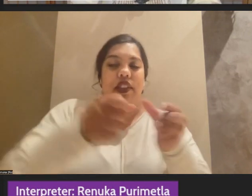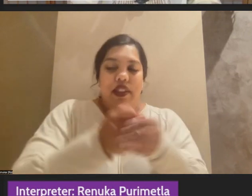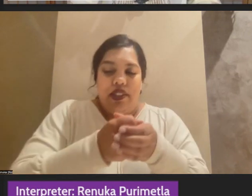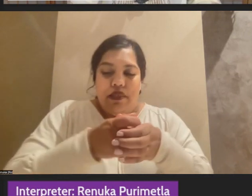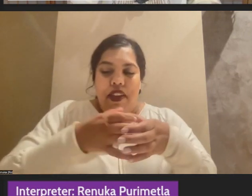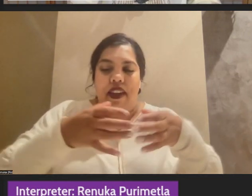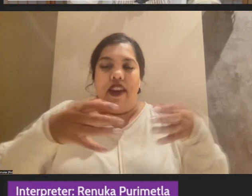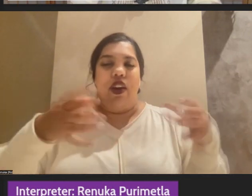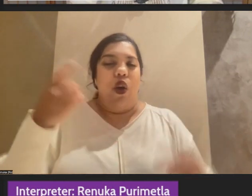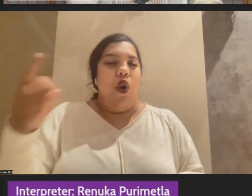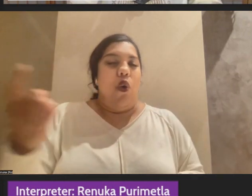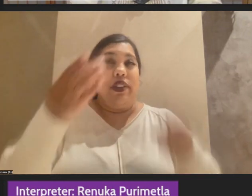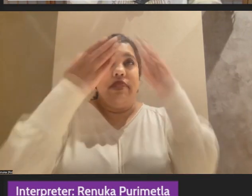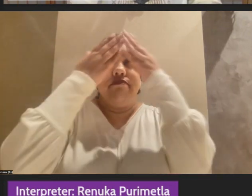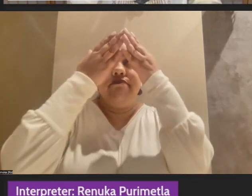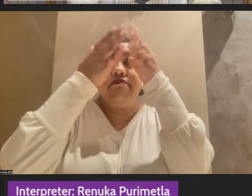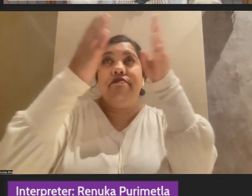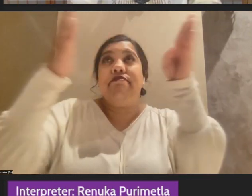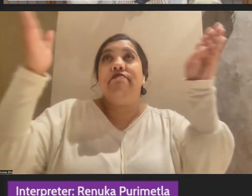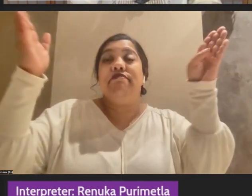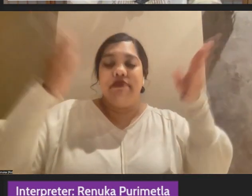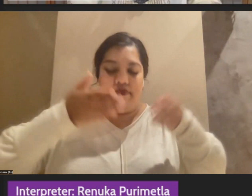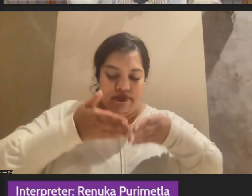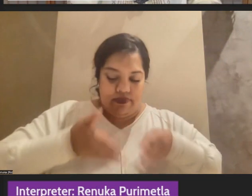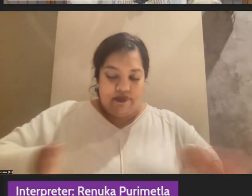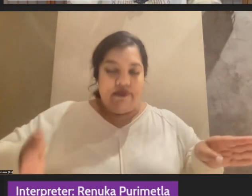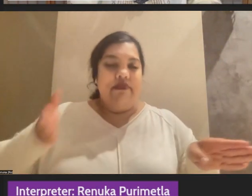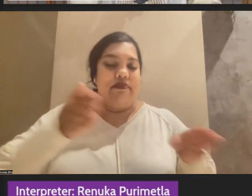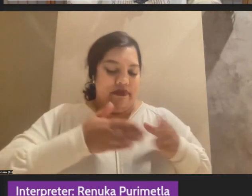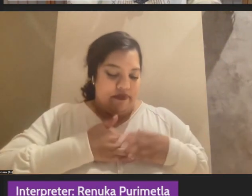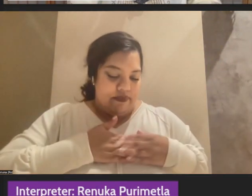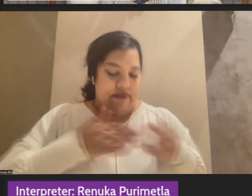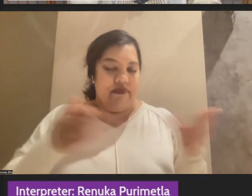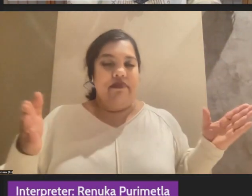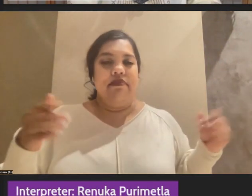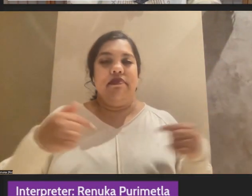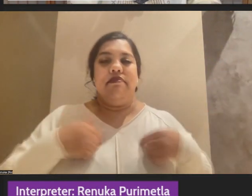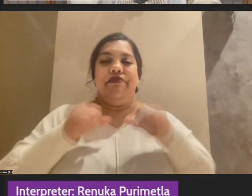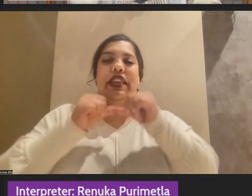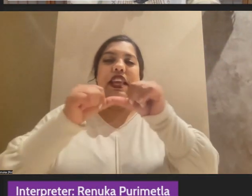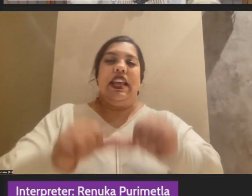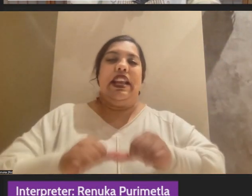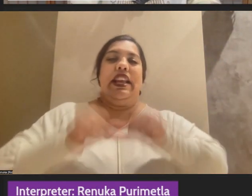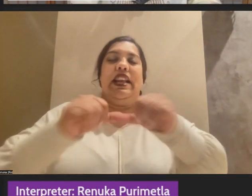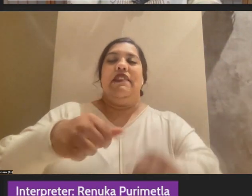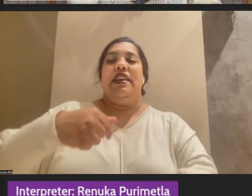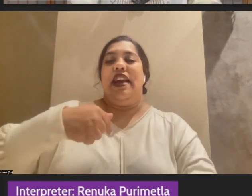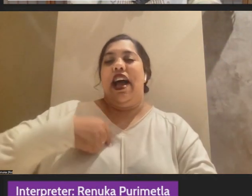is expanding always. The infinite I am is expanding always. I am that I